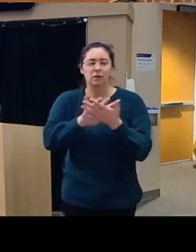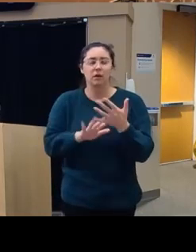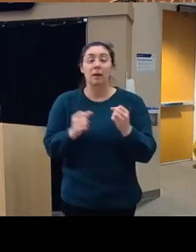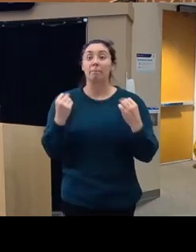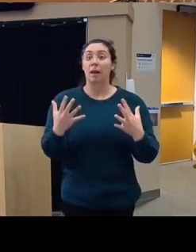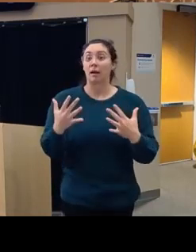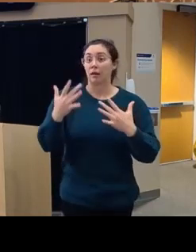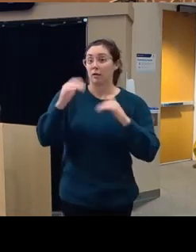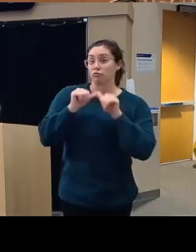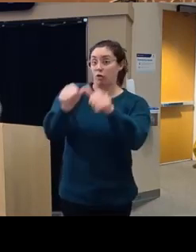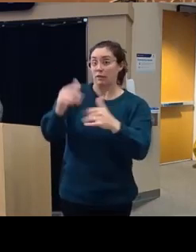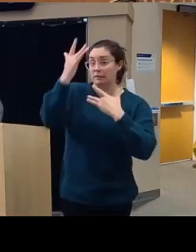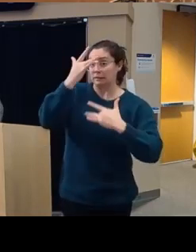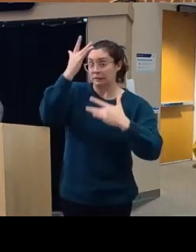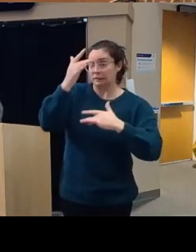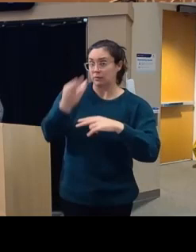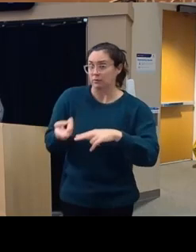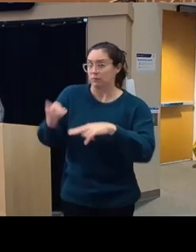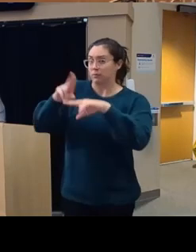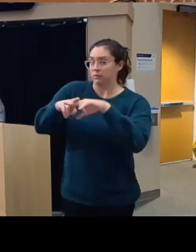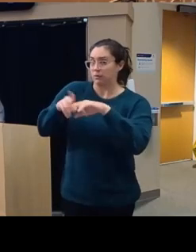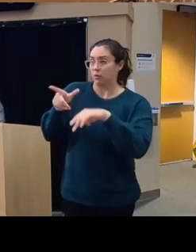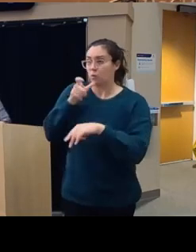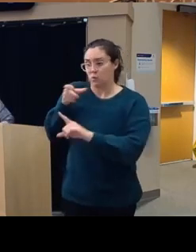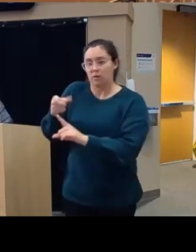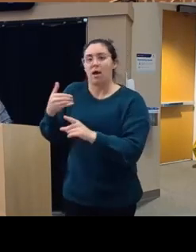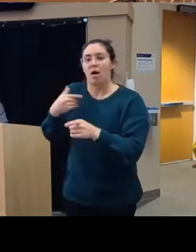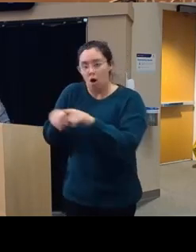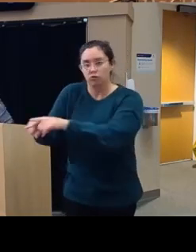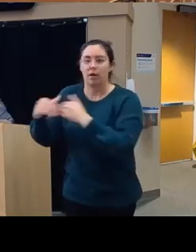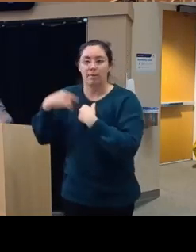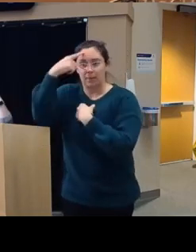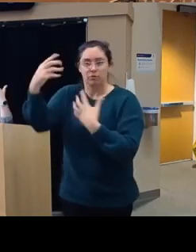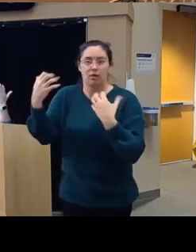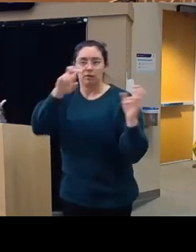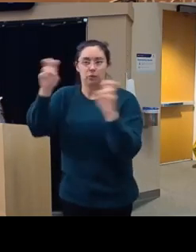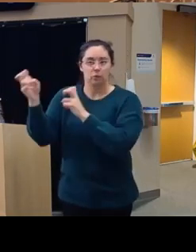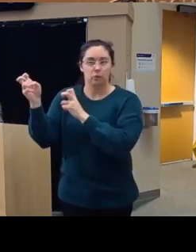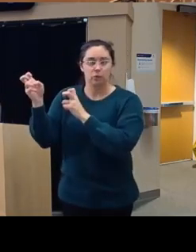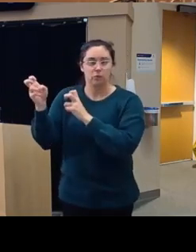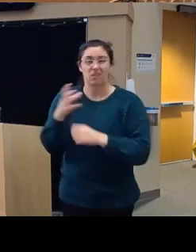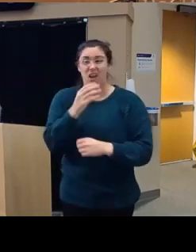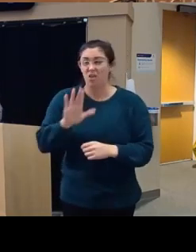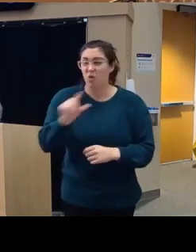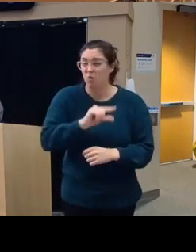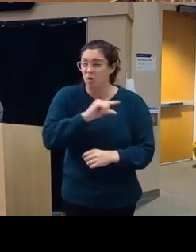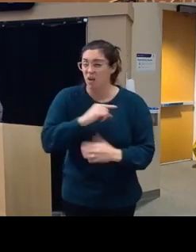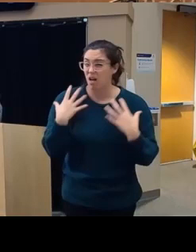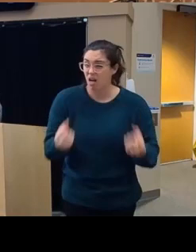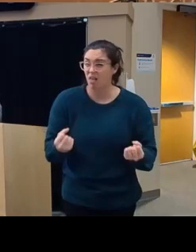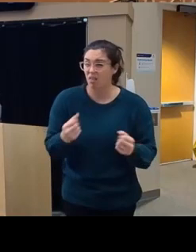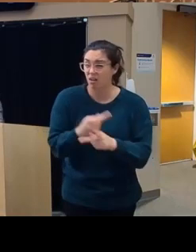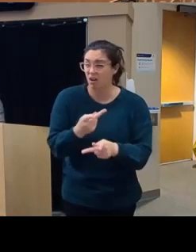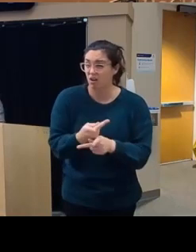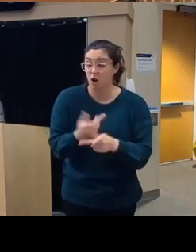the chronic diseases are elevated in people living with serious mental illness. And then, of course, there's all about the quality of healthcare. So once you